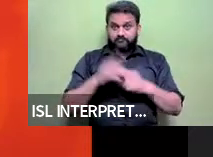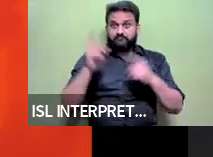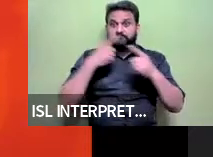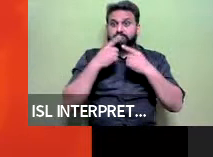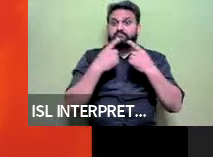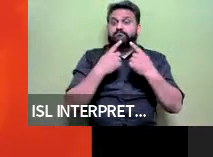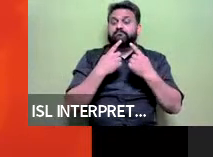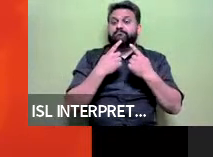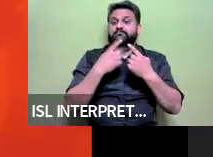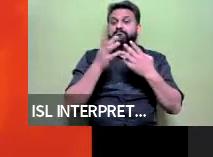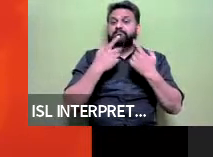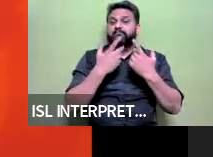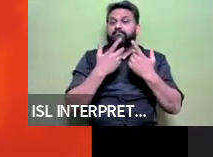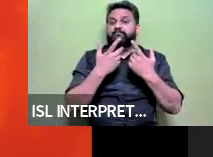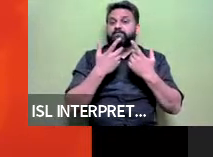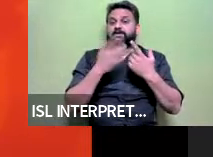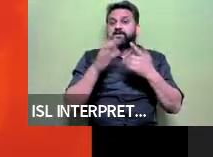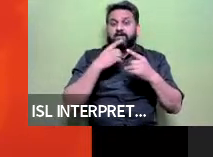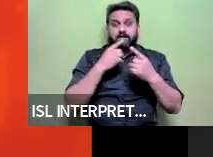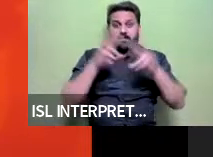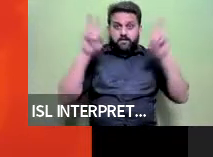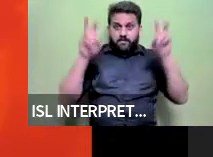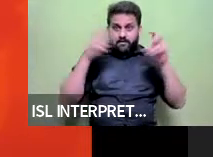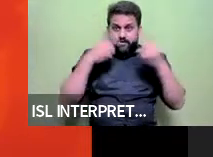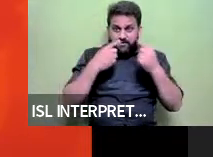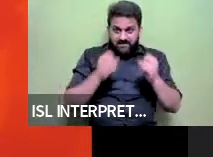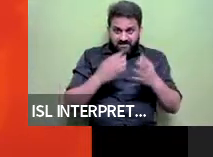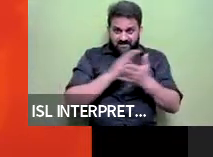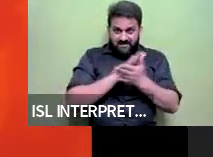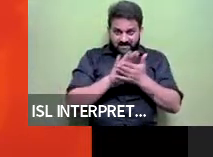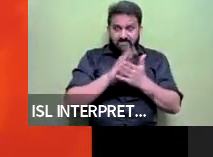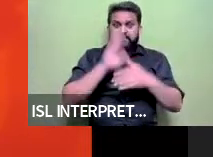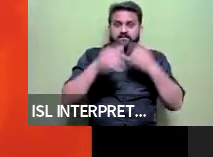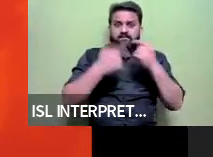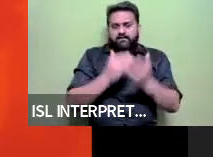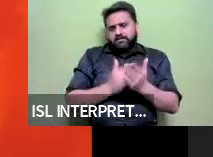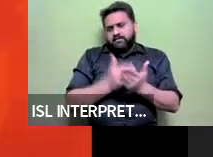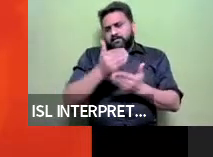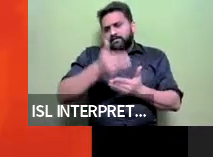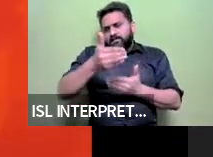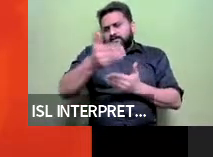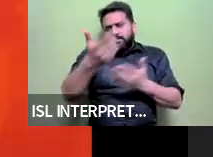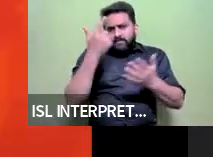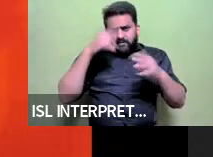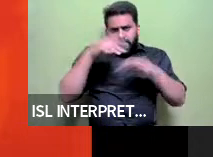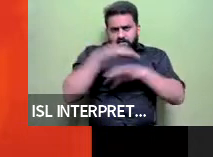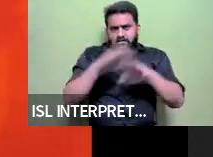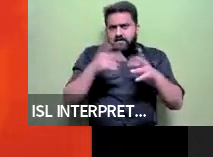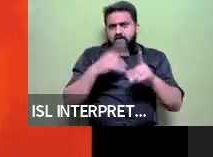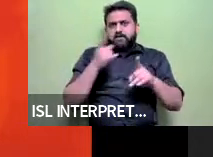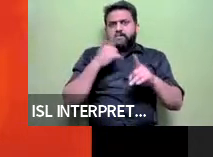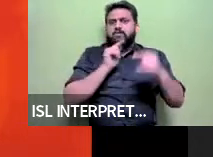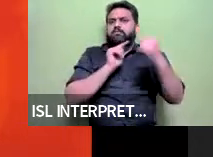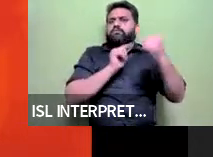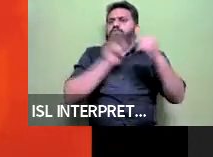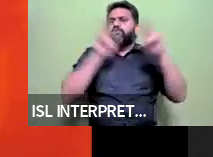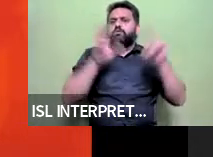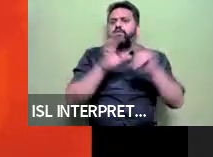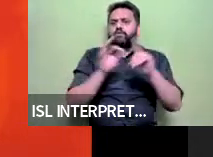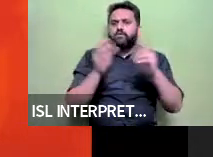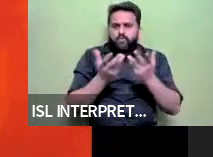your case theory, you have to give the roadmap to the tribunal that what are you going to